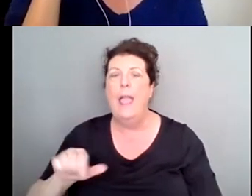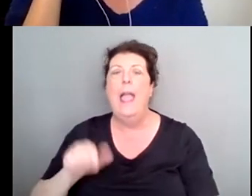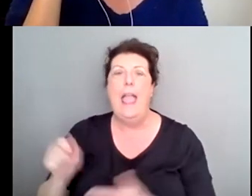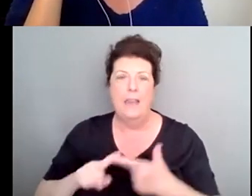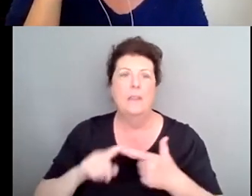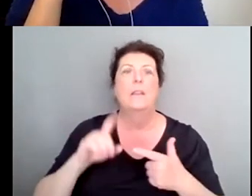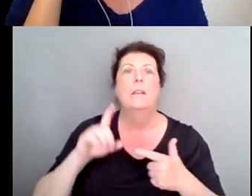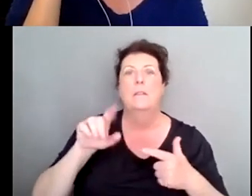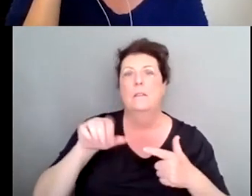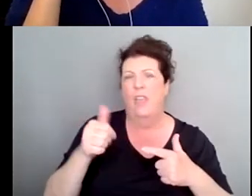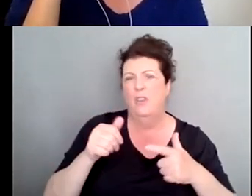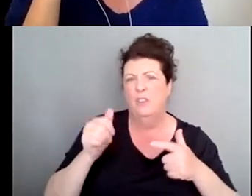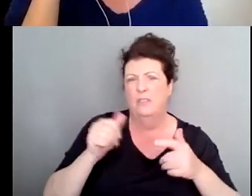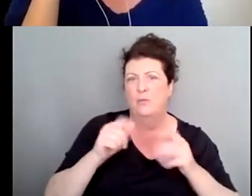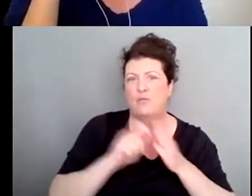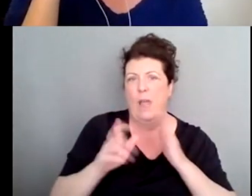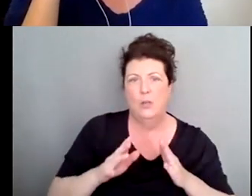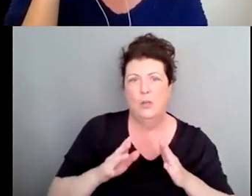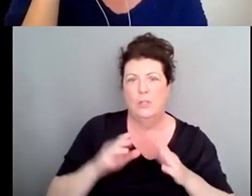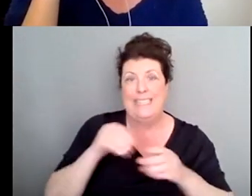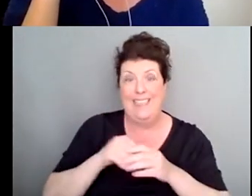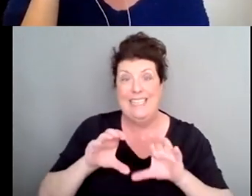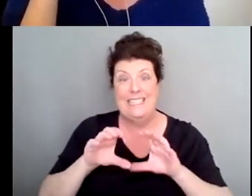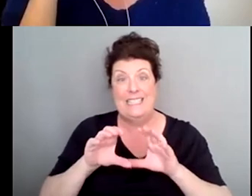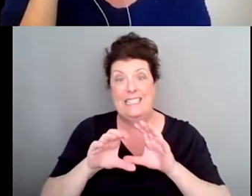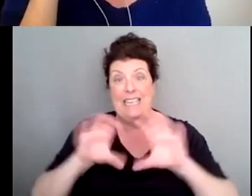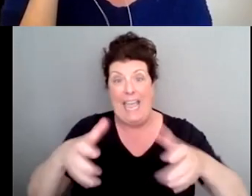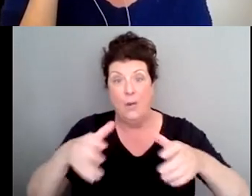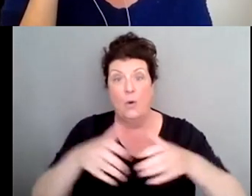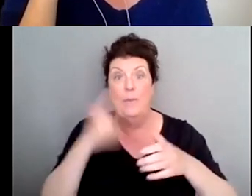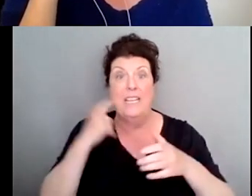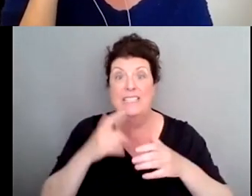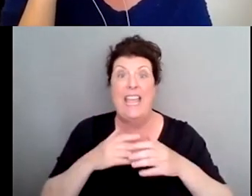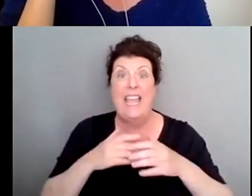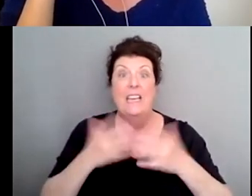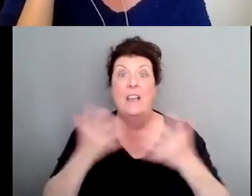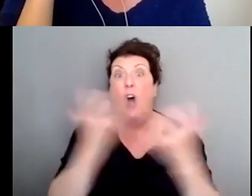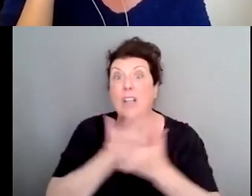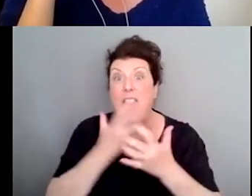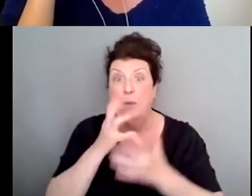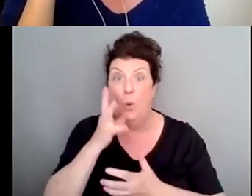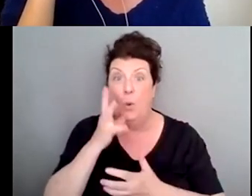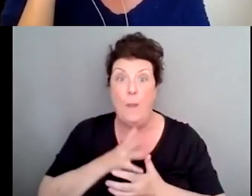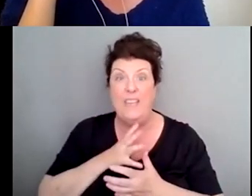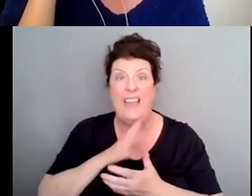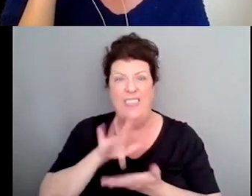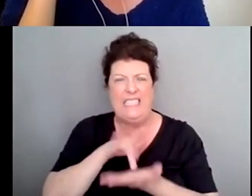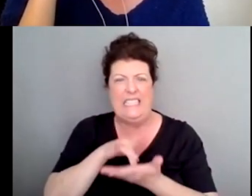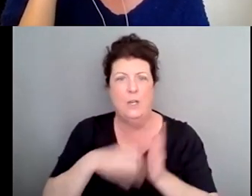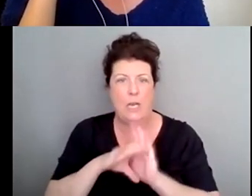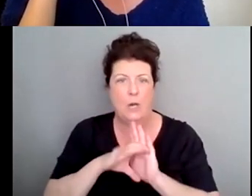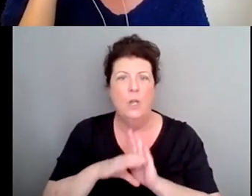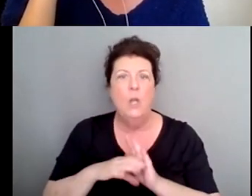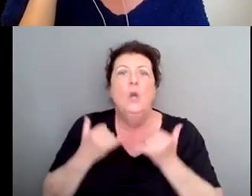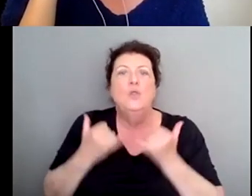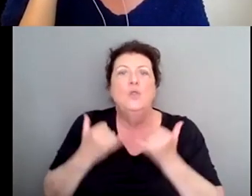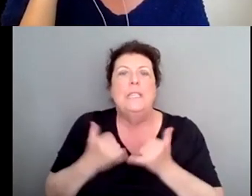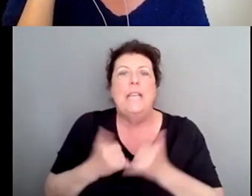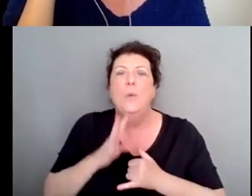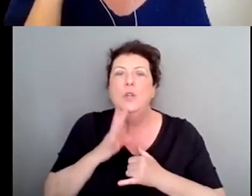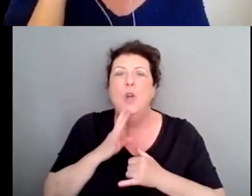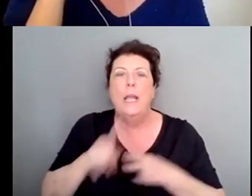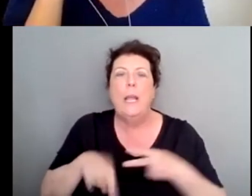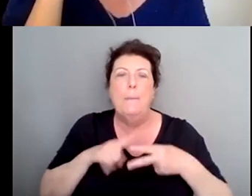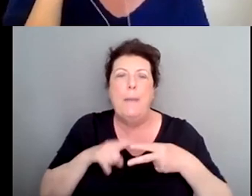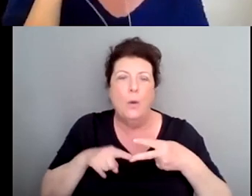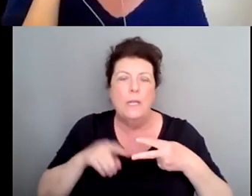category had awesome riveting women at the center. Um, so today we're talking about Mayor Sheehan and Wanda Maximoff.